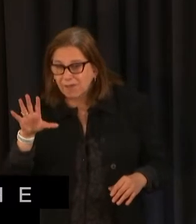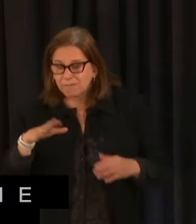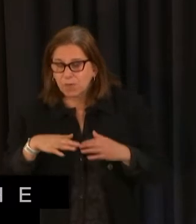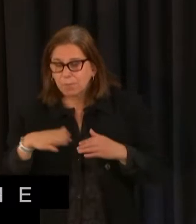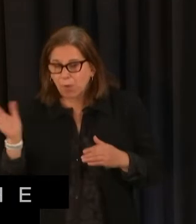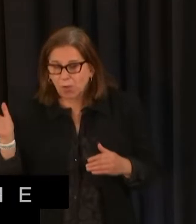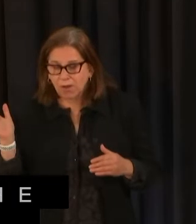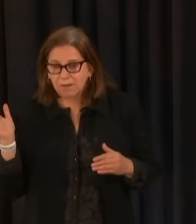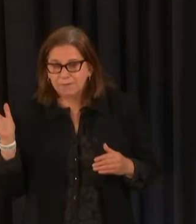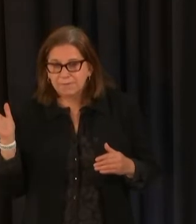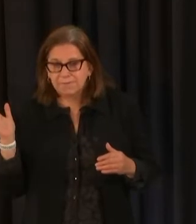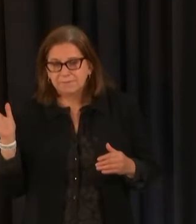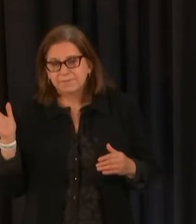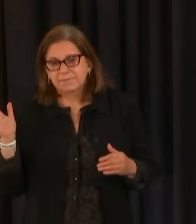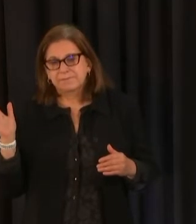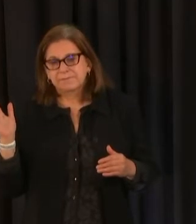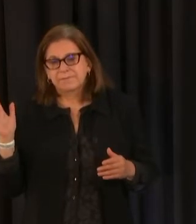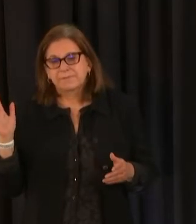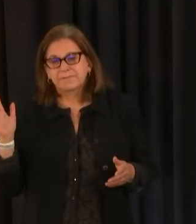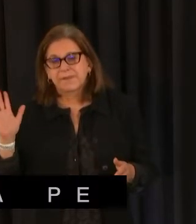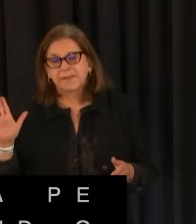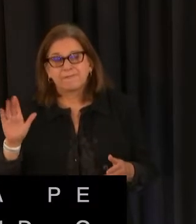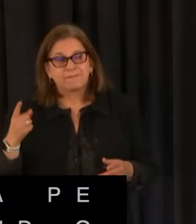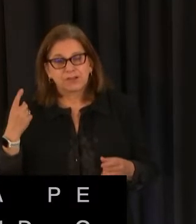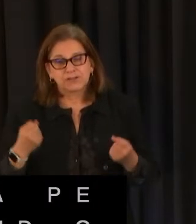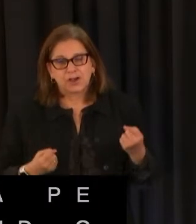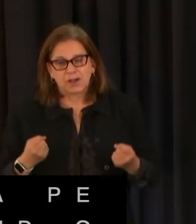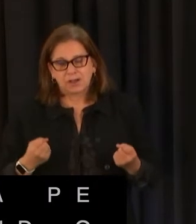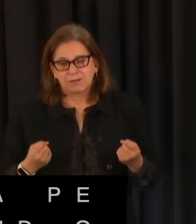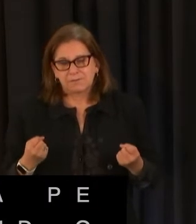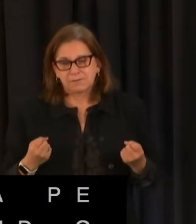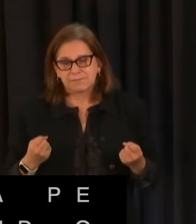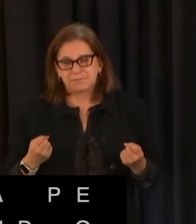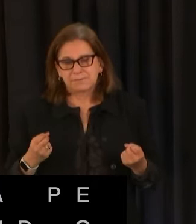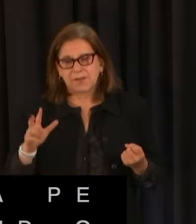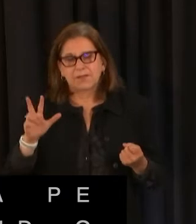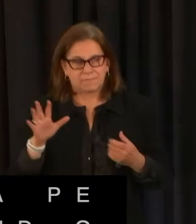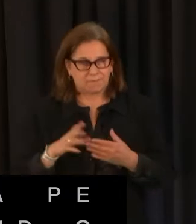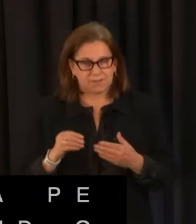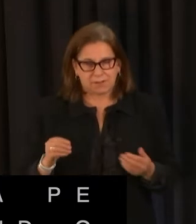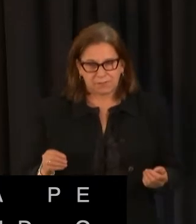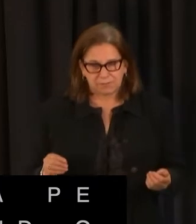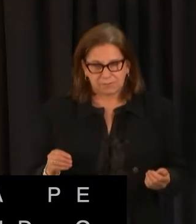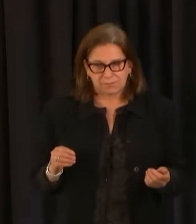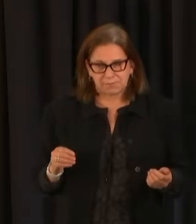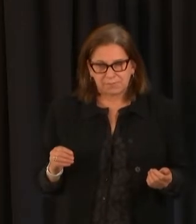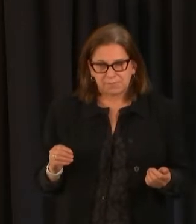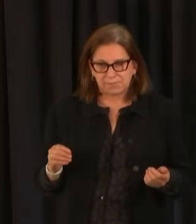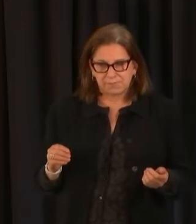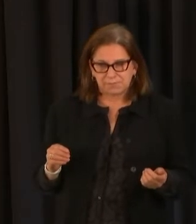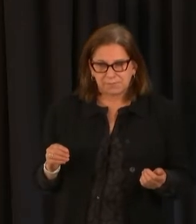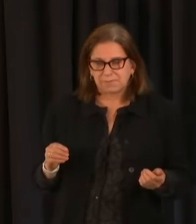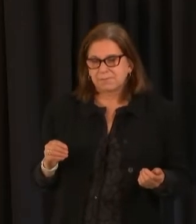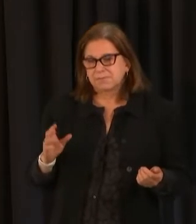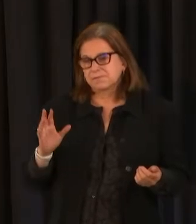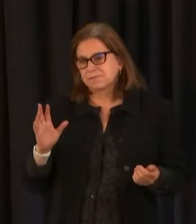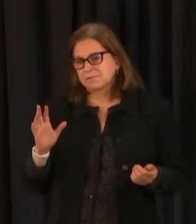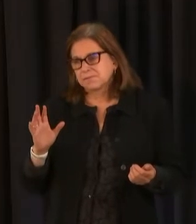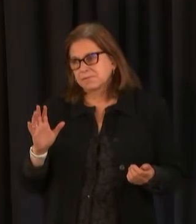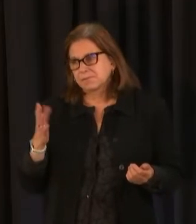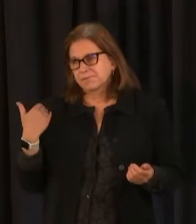and older, then their first vehicle will be $35. So it will go from $25